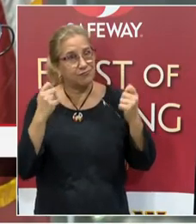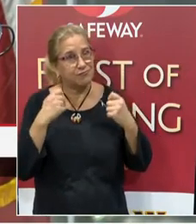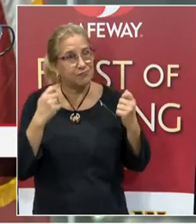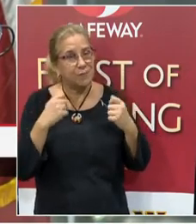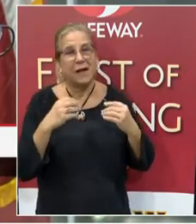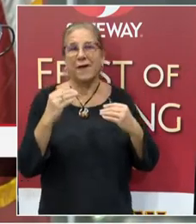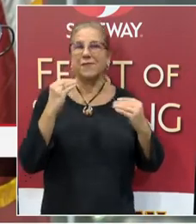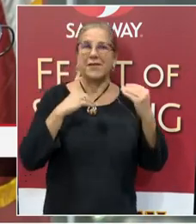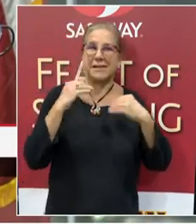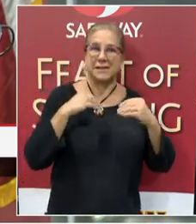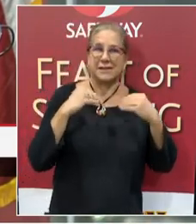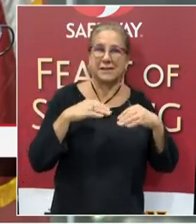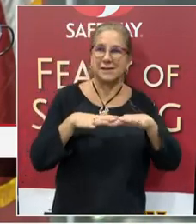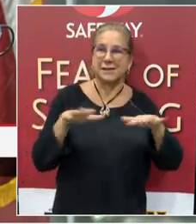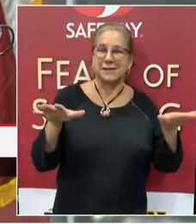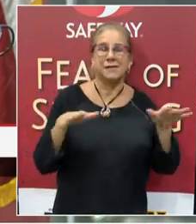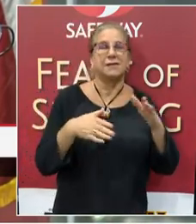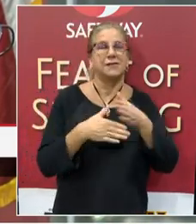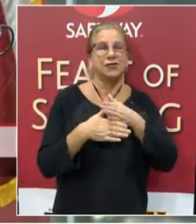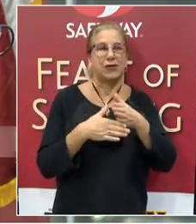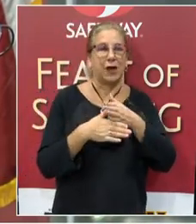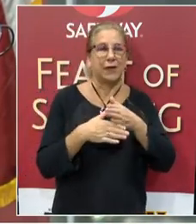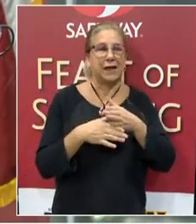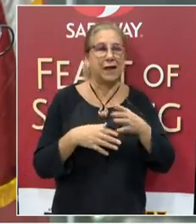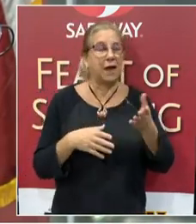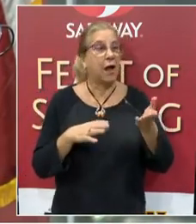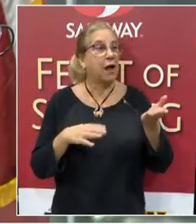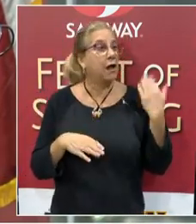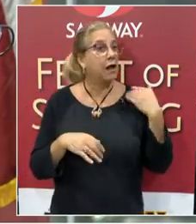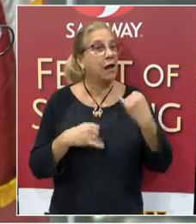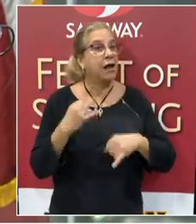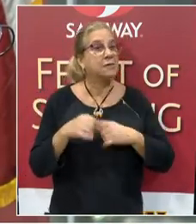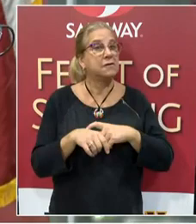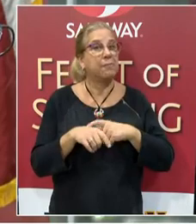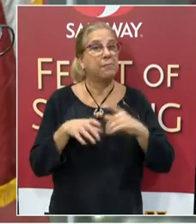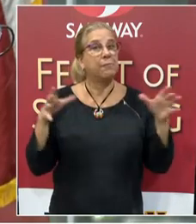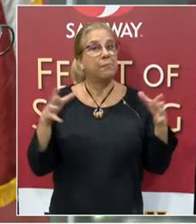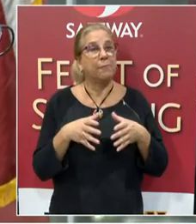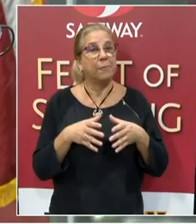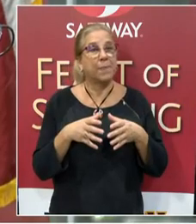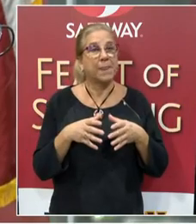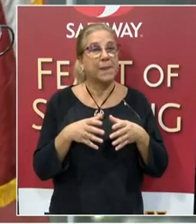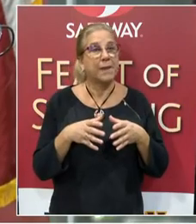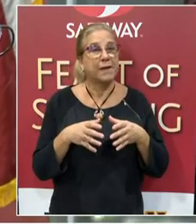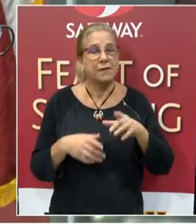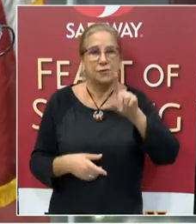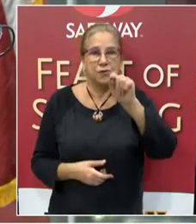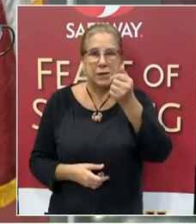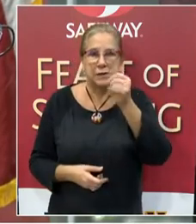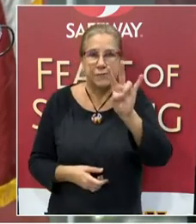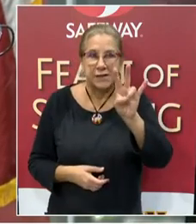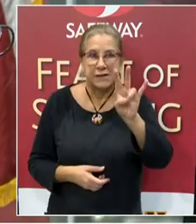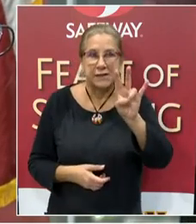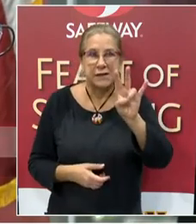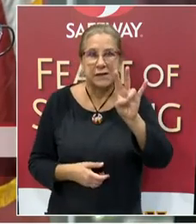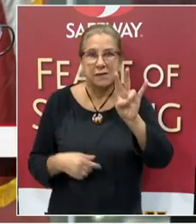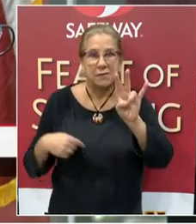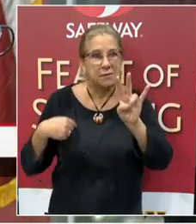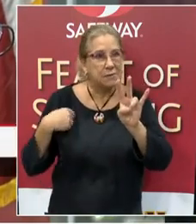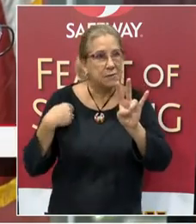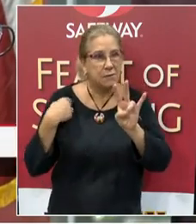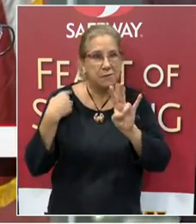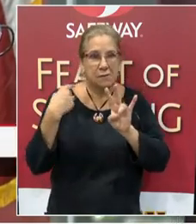the last time we were able to have a sit-down meal? So it is phenomenal to be back in here. I want to thank